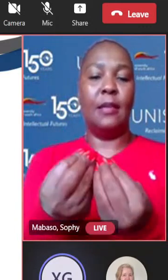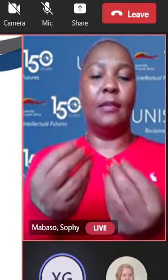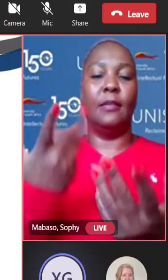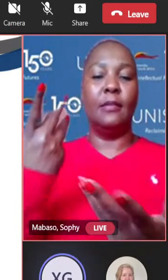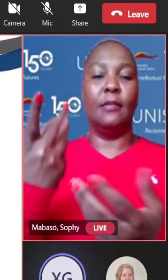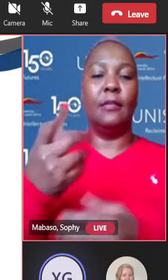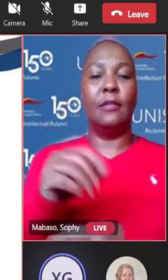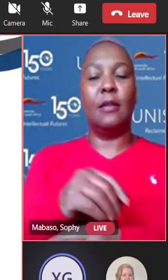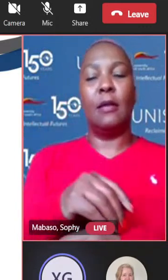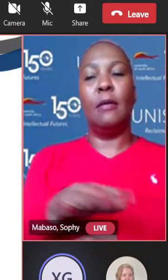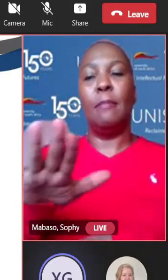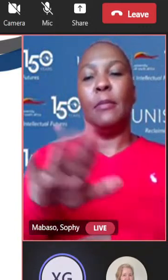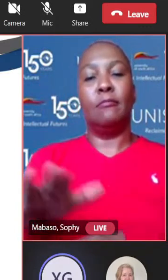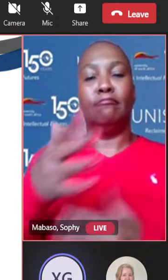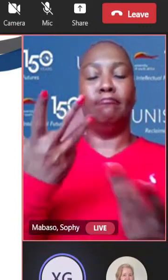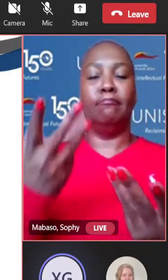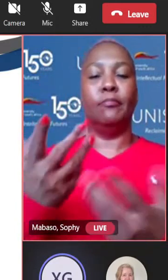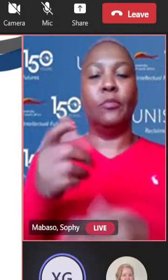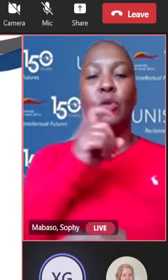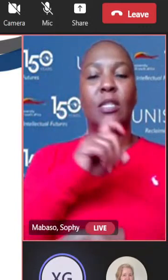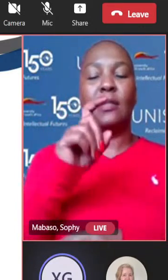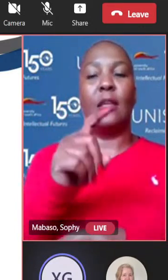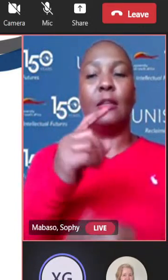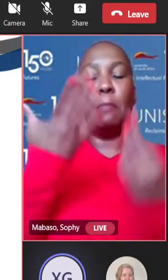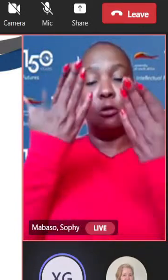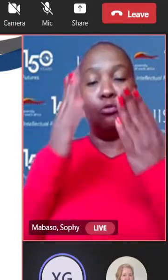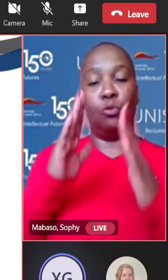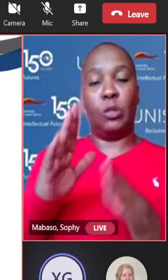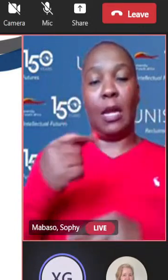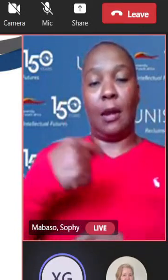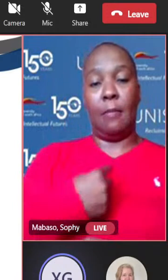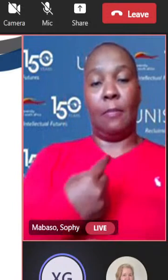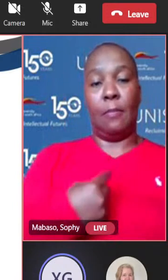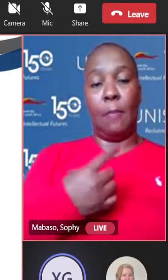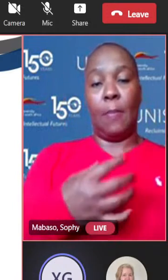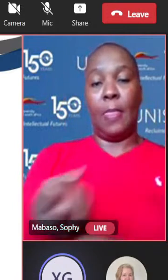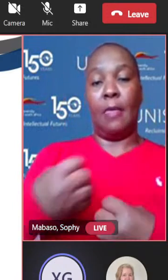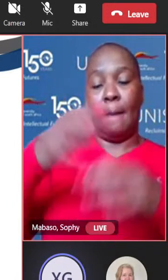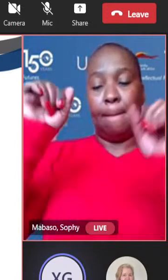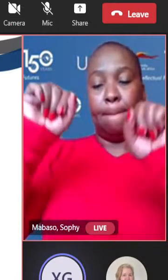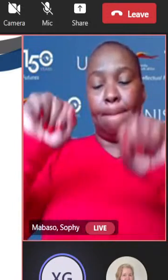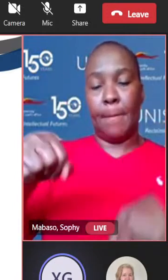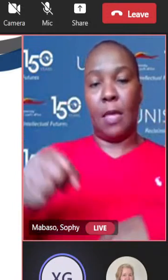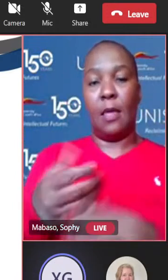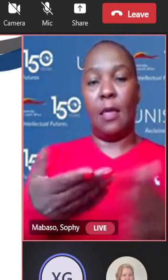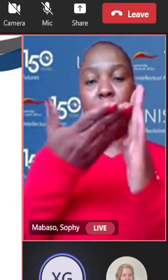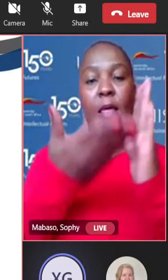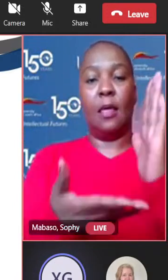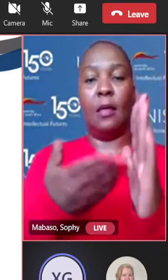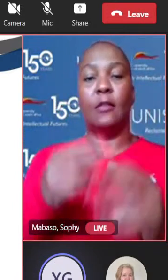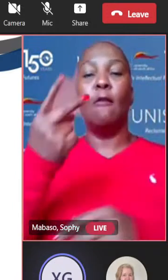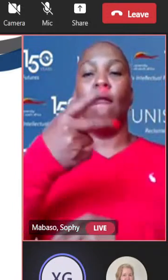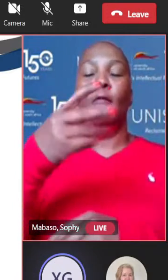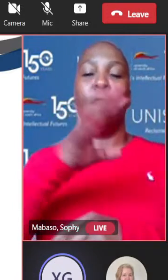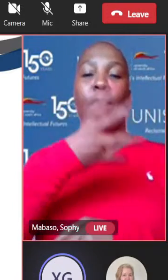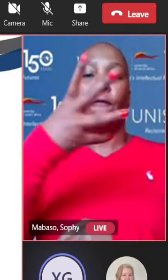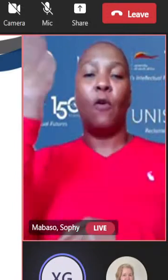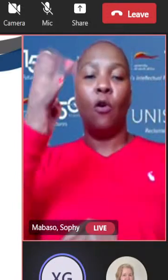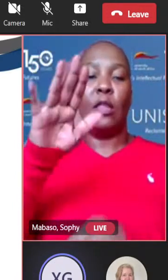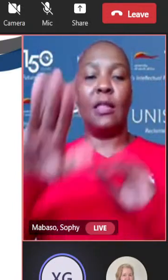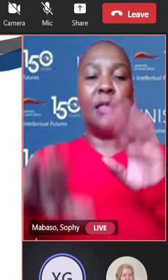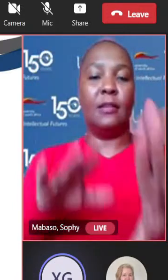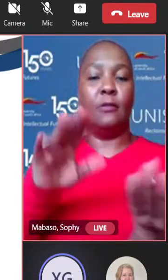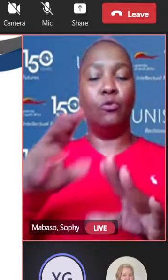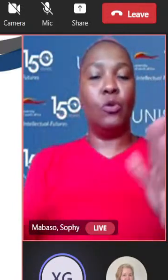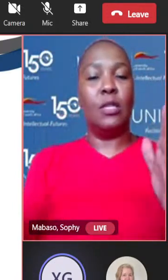were basically saying you are the student and you're giving permission for some of the things there. At your fourth step, you will see